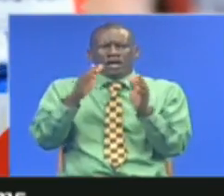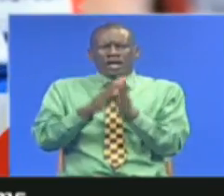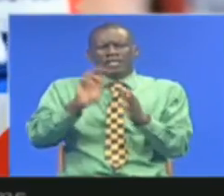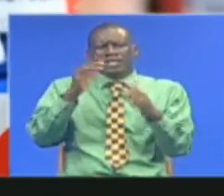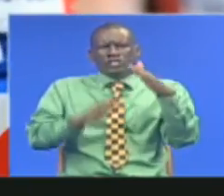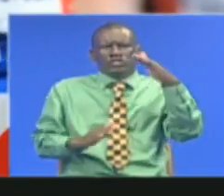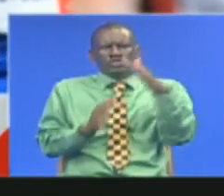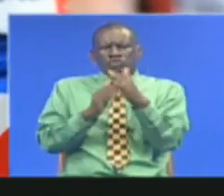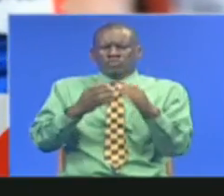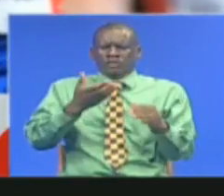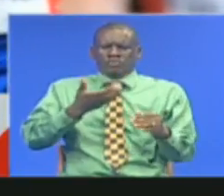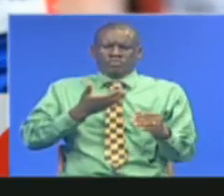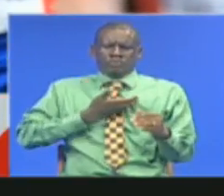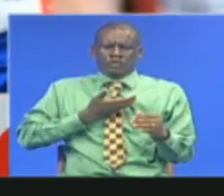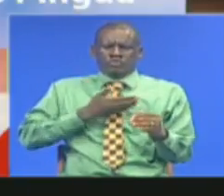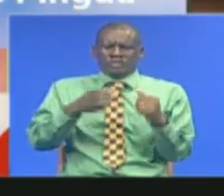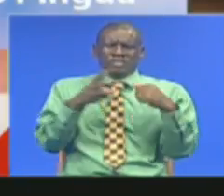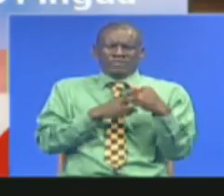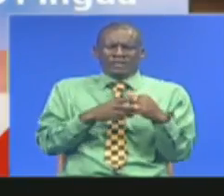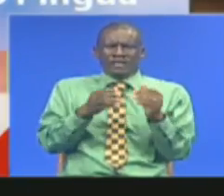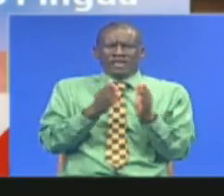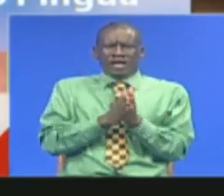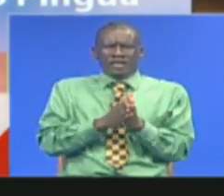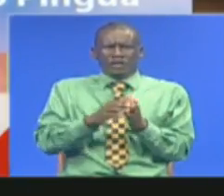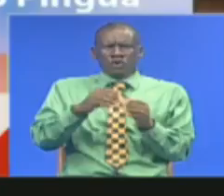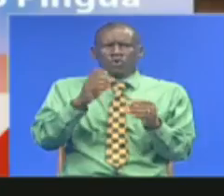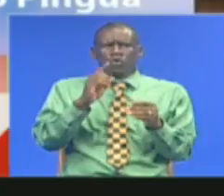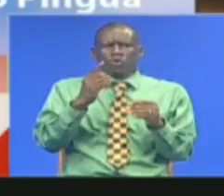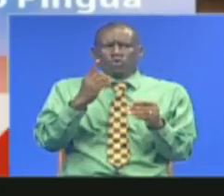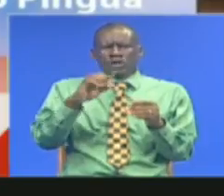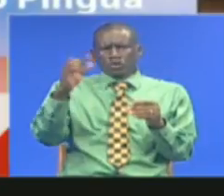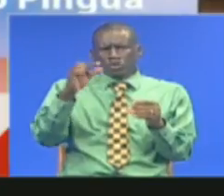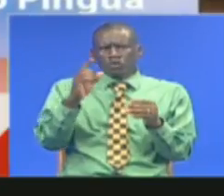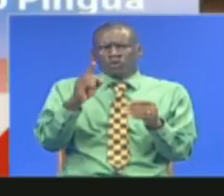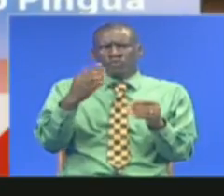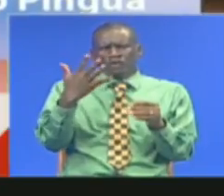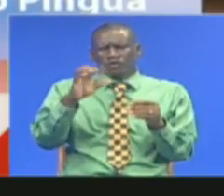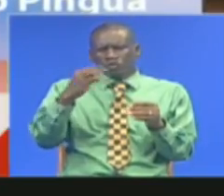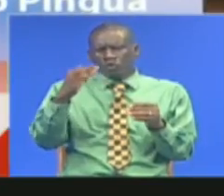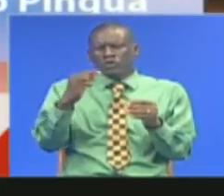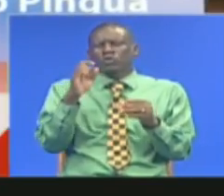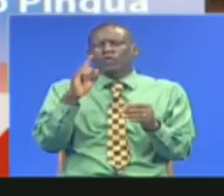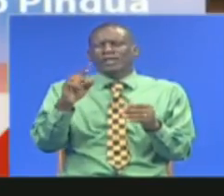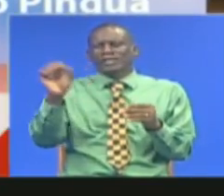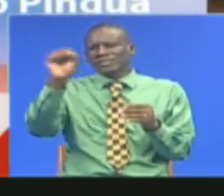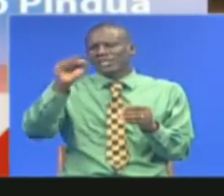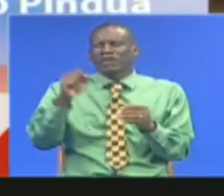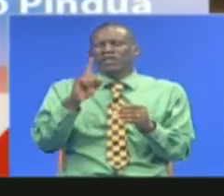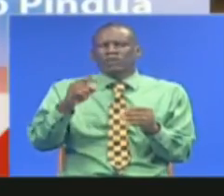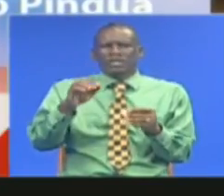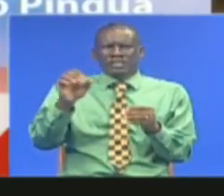overall standings with 7 medals, 5 gold, 1 silver and 1 bronze going into the final day on Sunday. The team has more